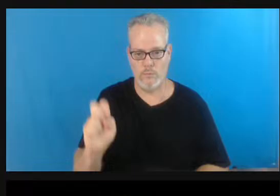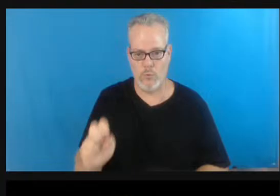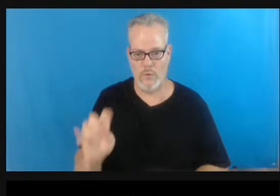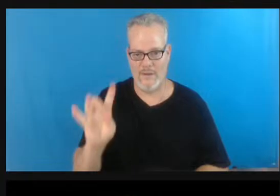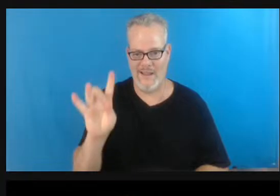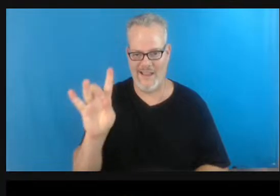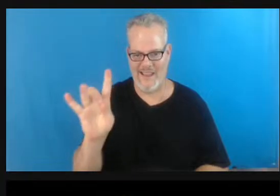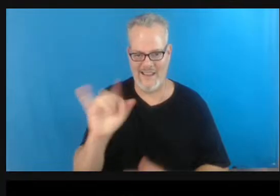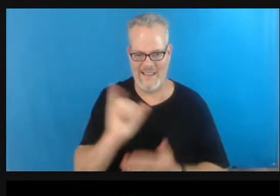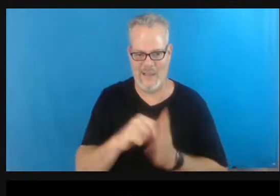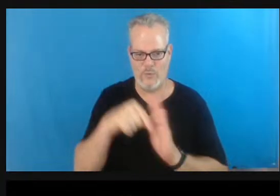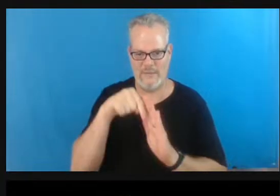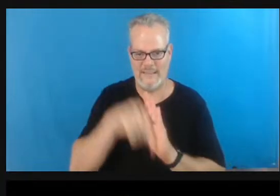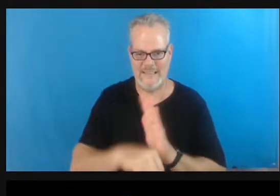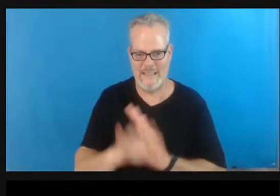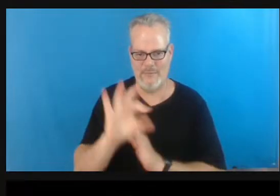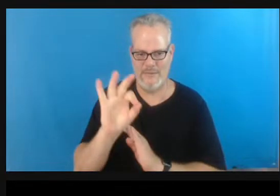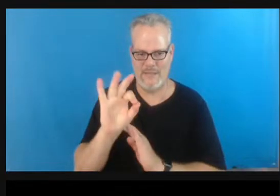miles down,